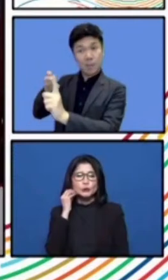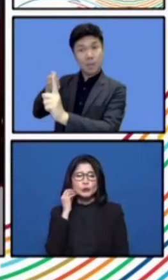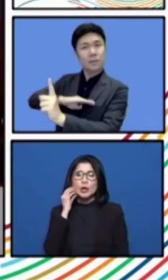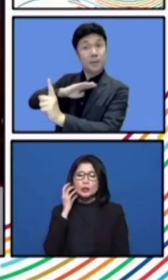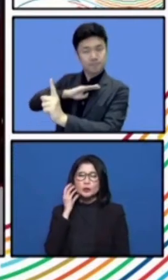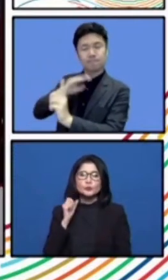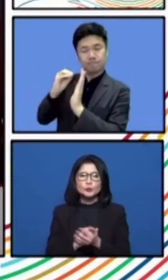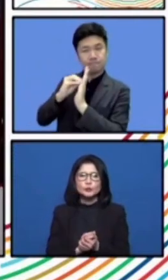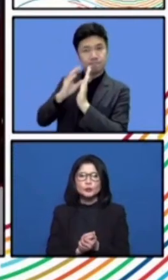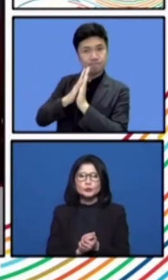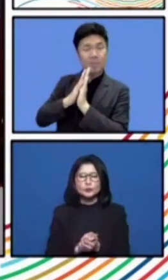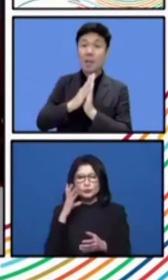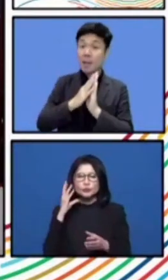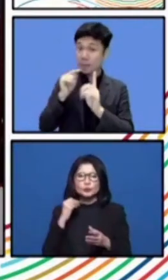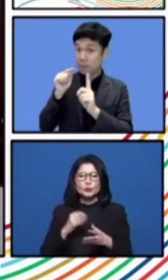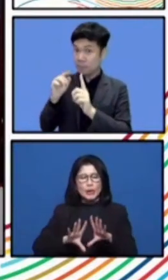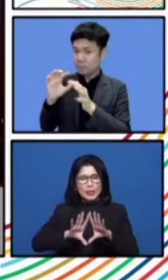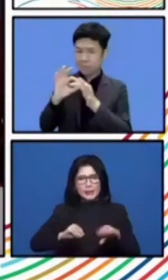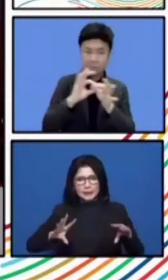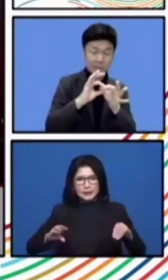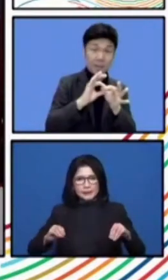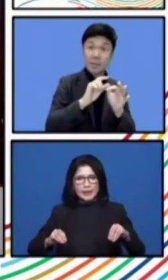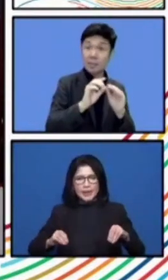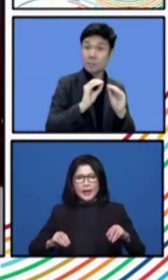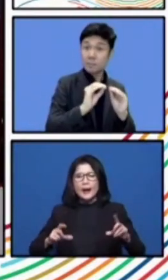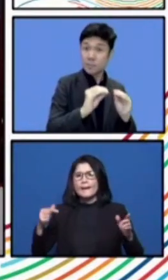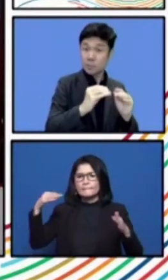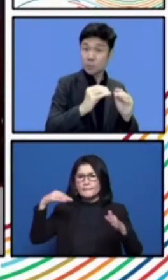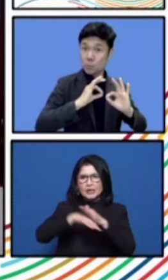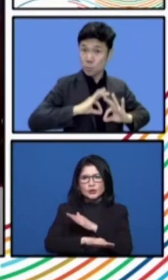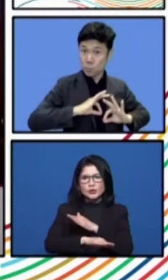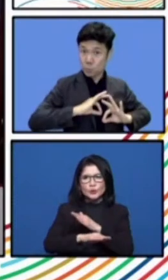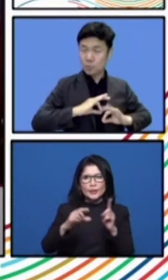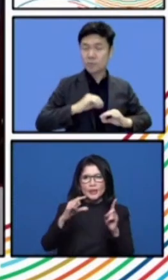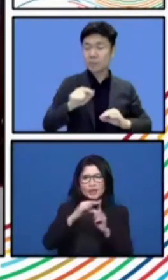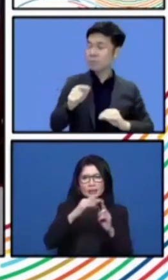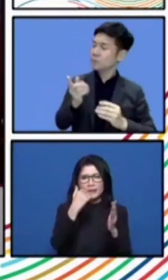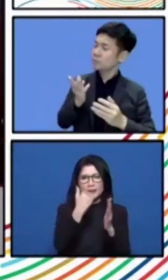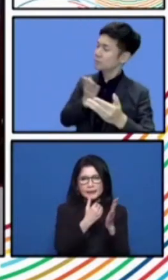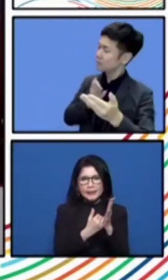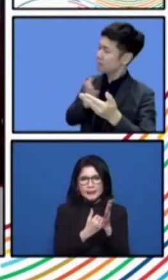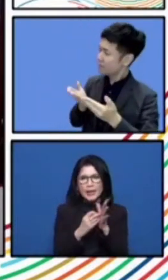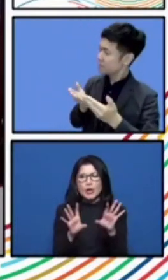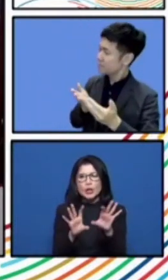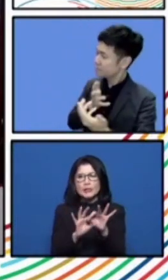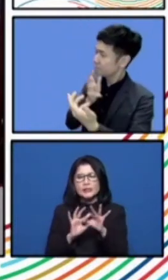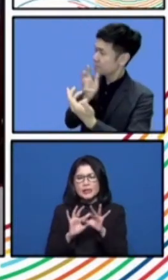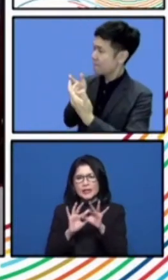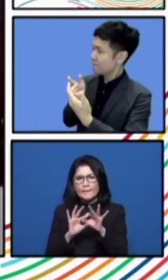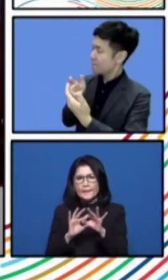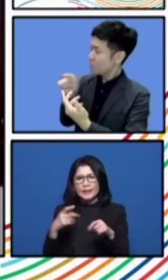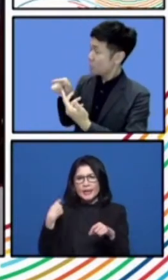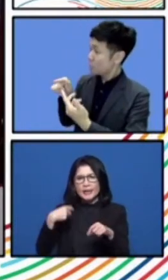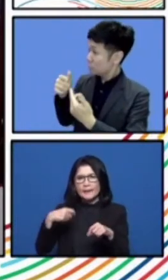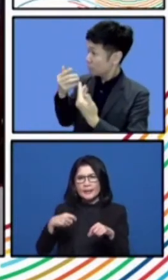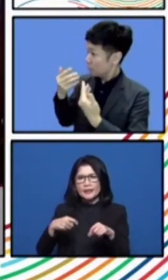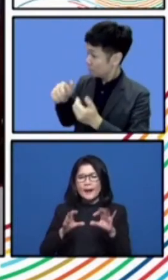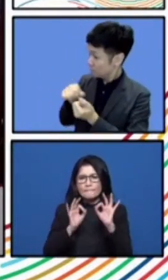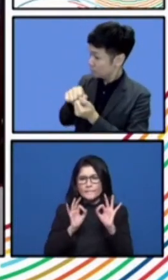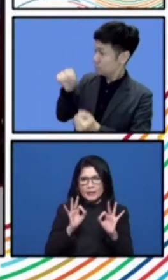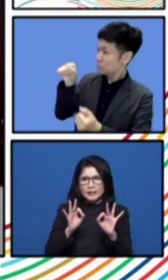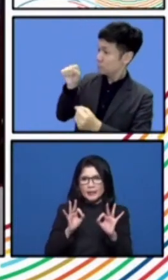Education tailor-made job planning Services concerning employment counseling